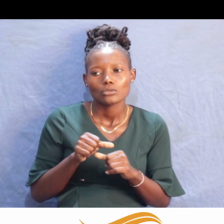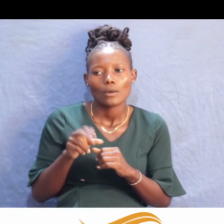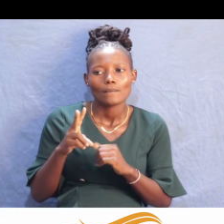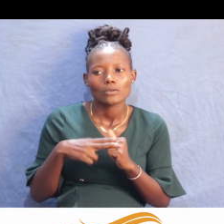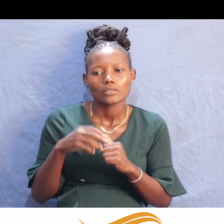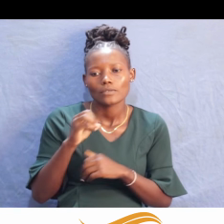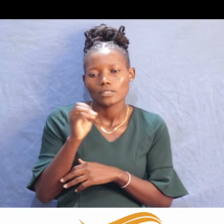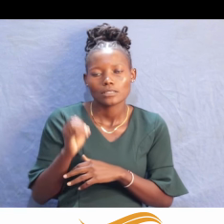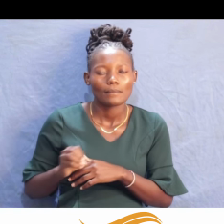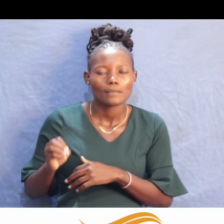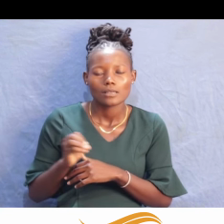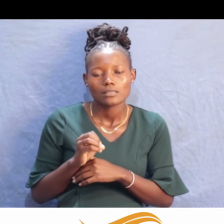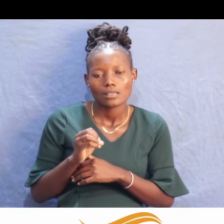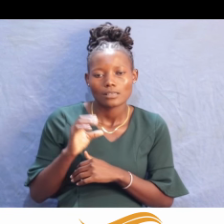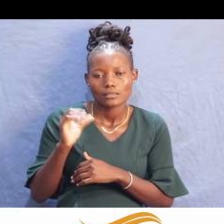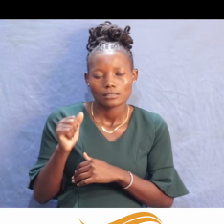target heart rate.